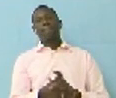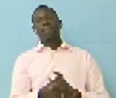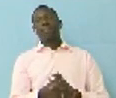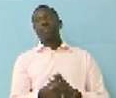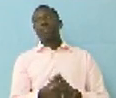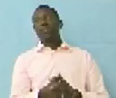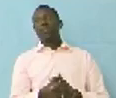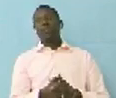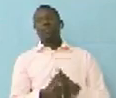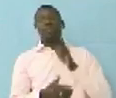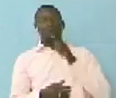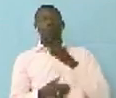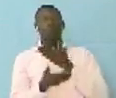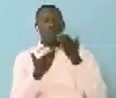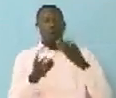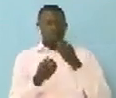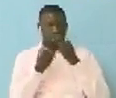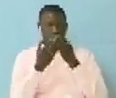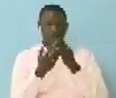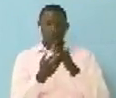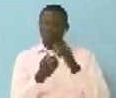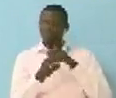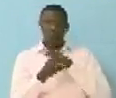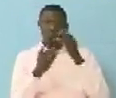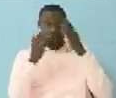was why I said I was not aware.